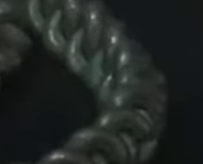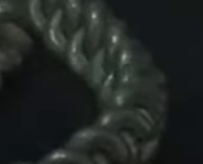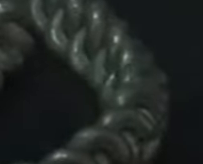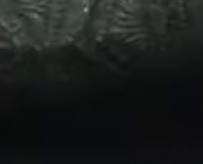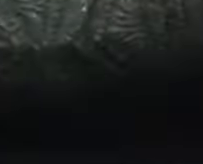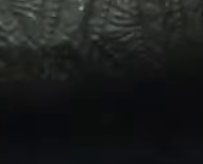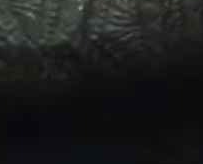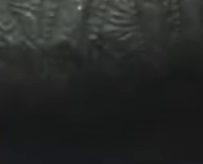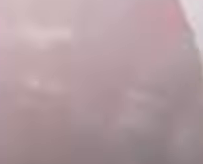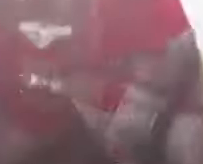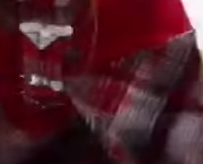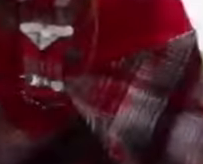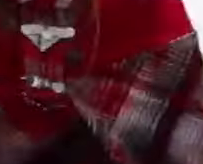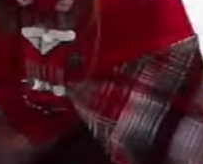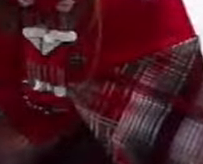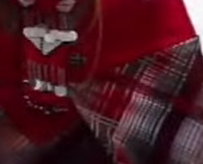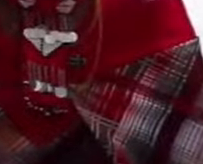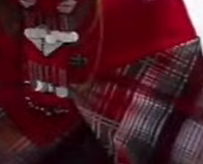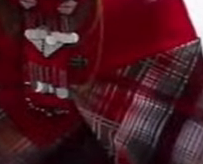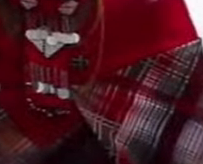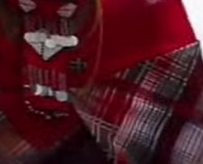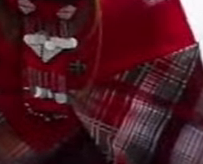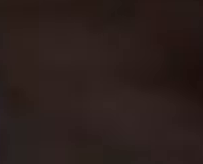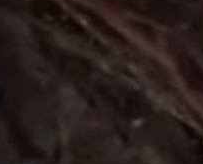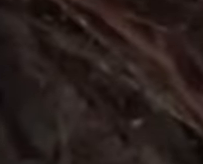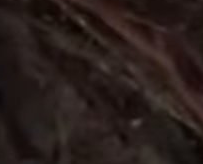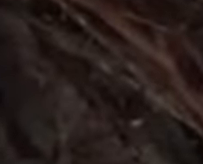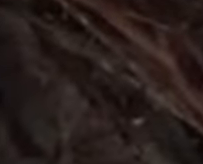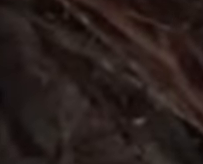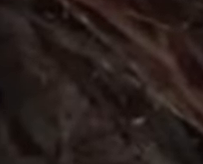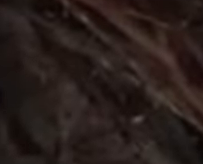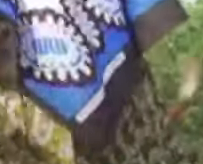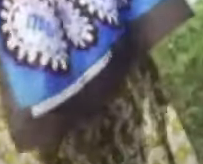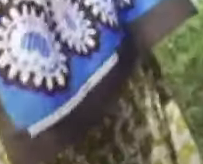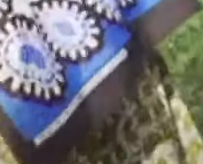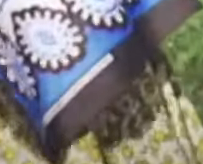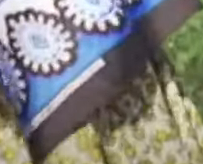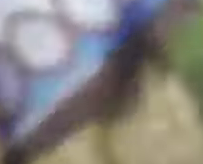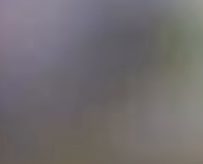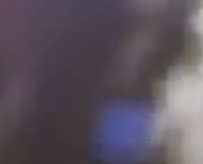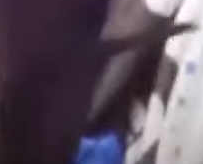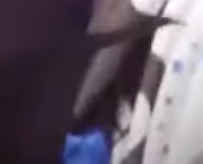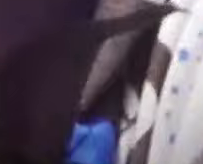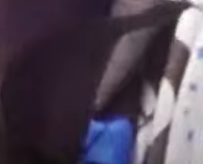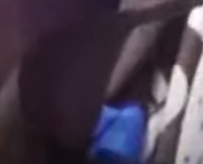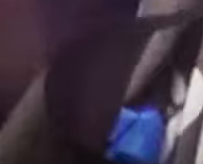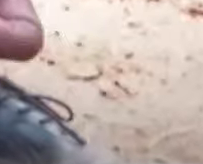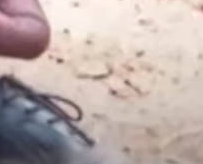intricate artistry of its jewelry and textiles, the delicious flavors of its cuisine,